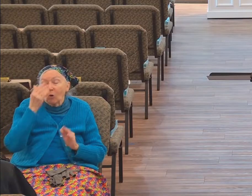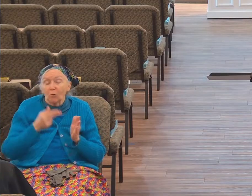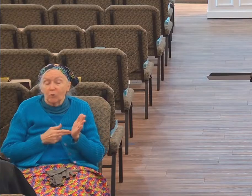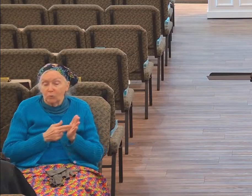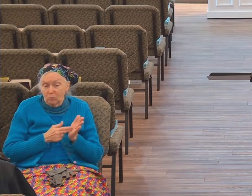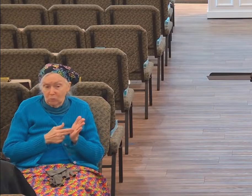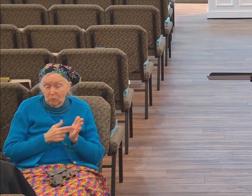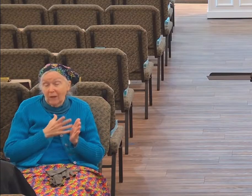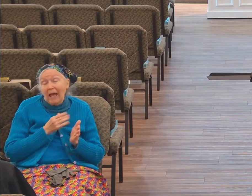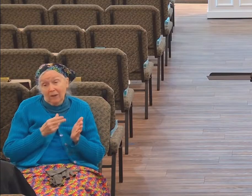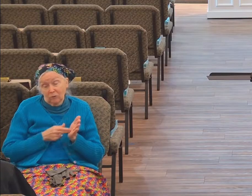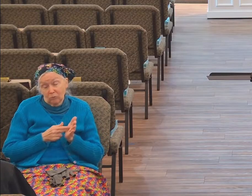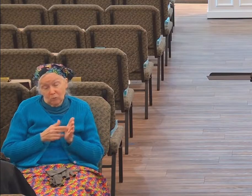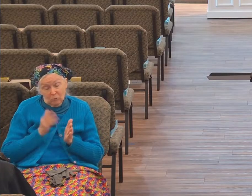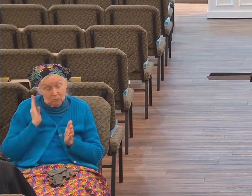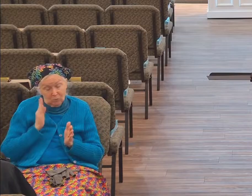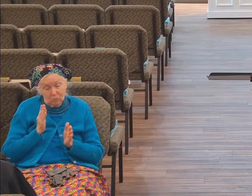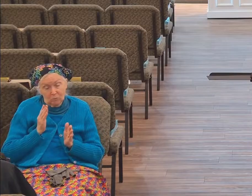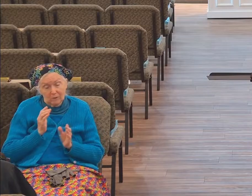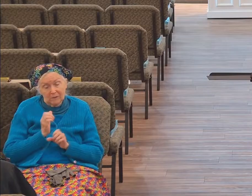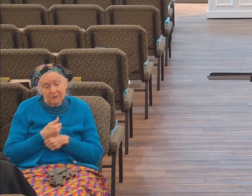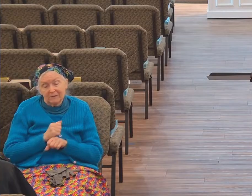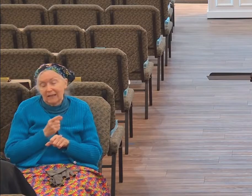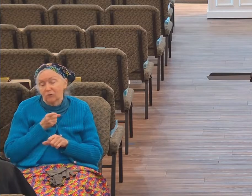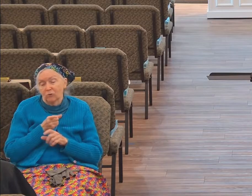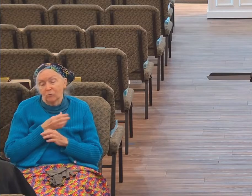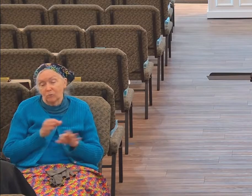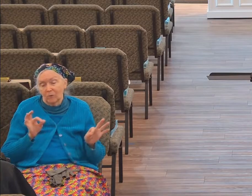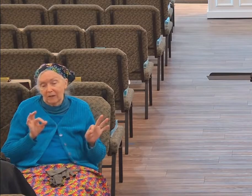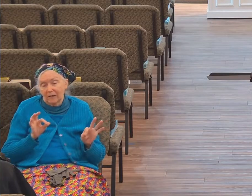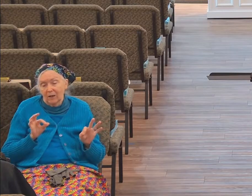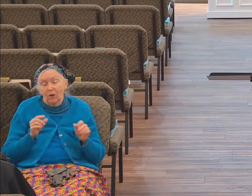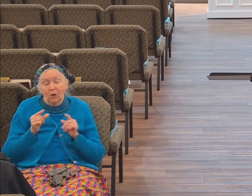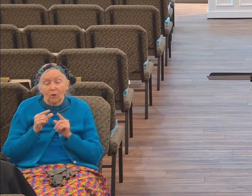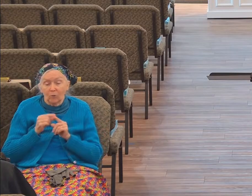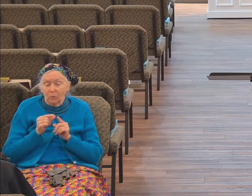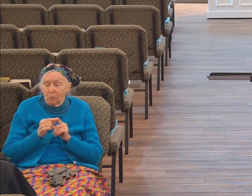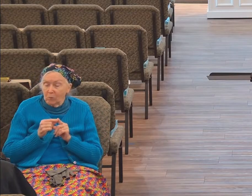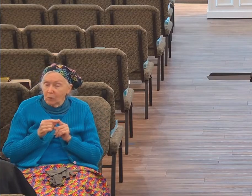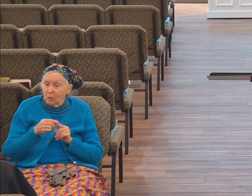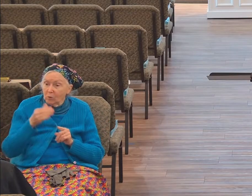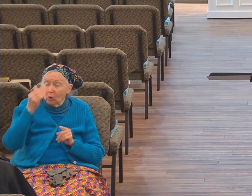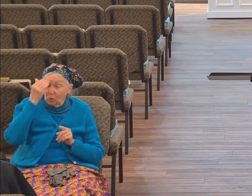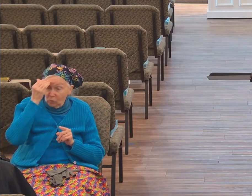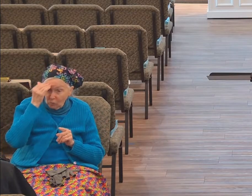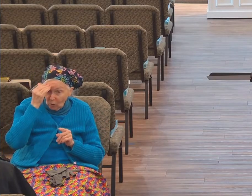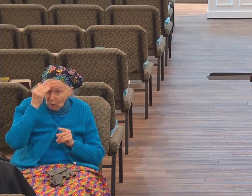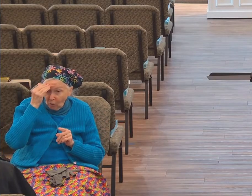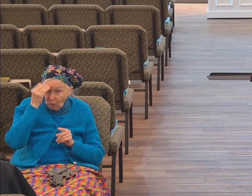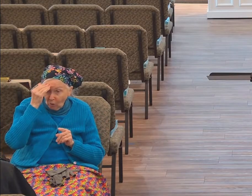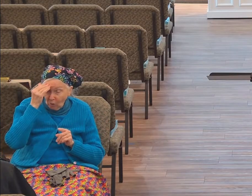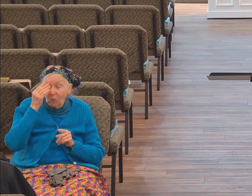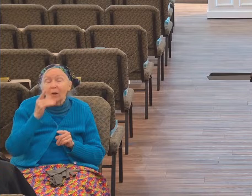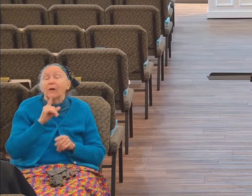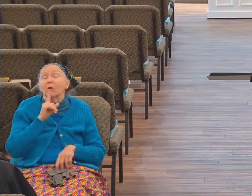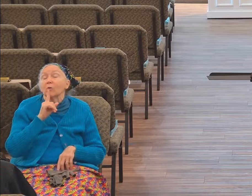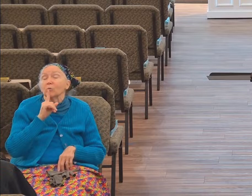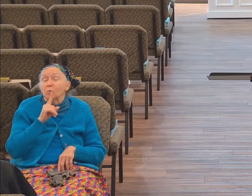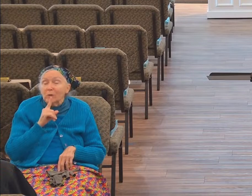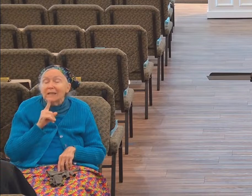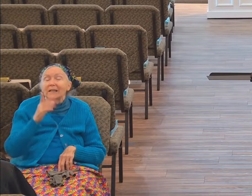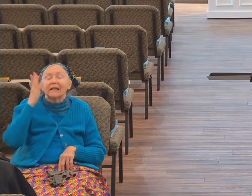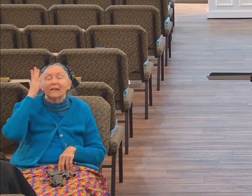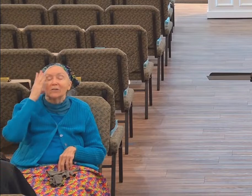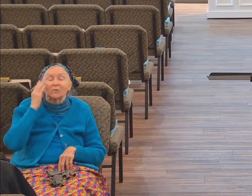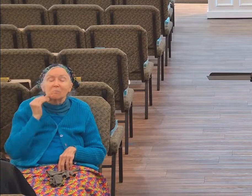It's a funny little Greek word. Yeah, it's experiential.